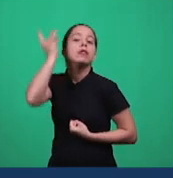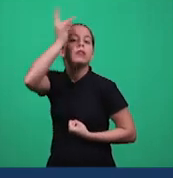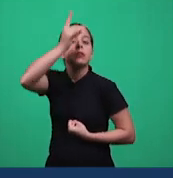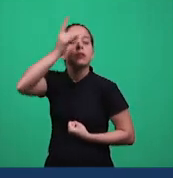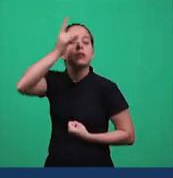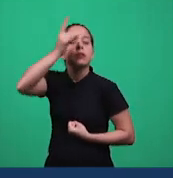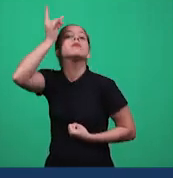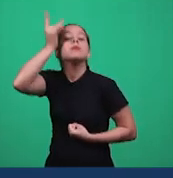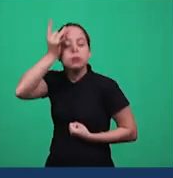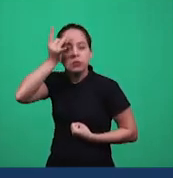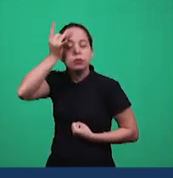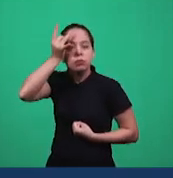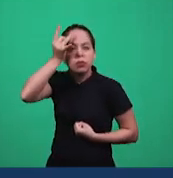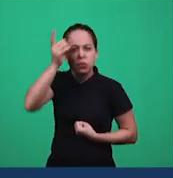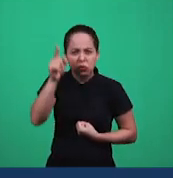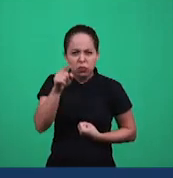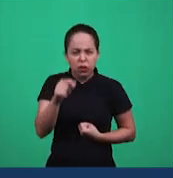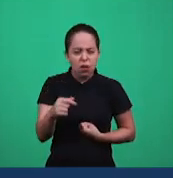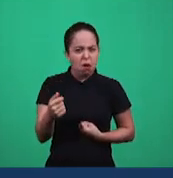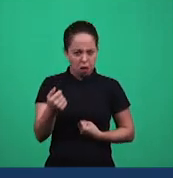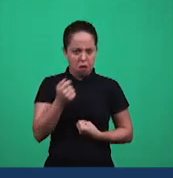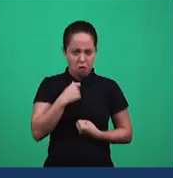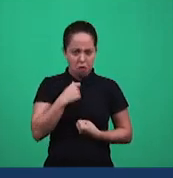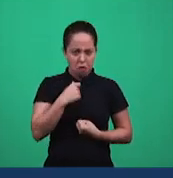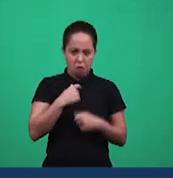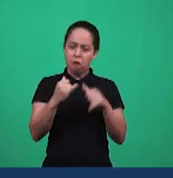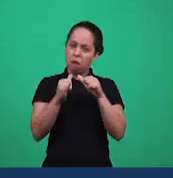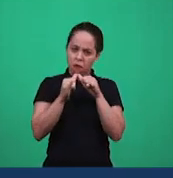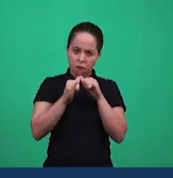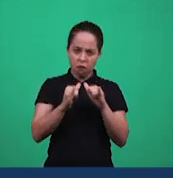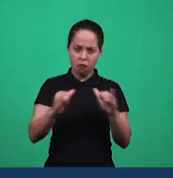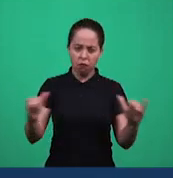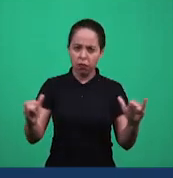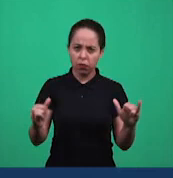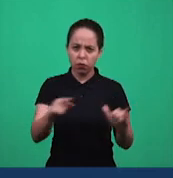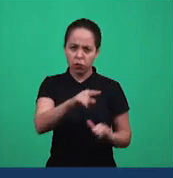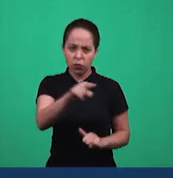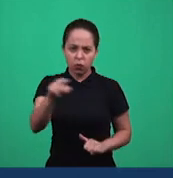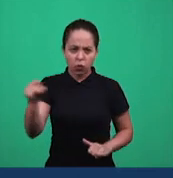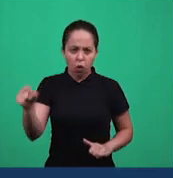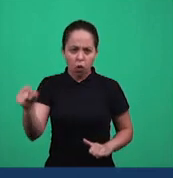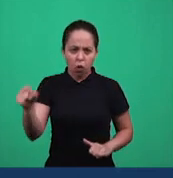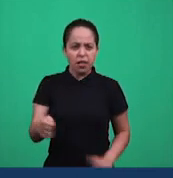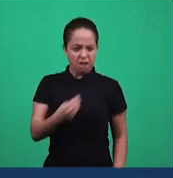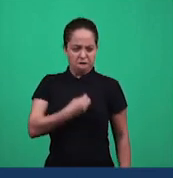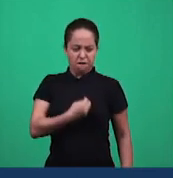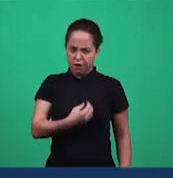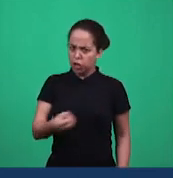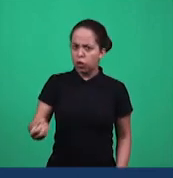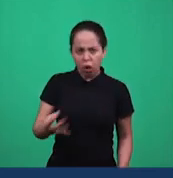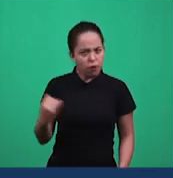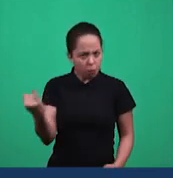not marvel that I said to you, you must be born again.